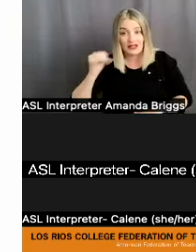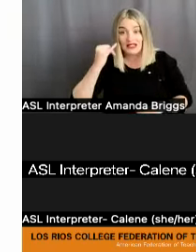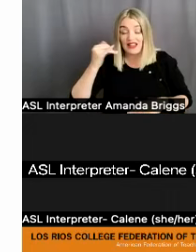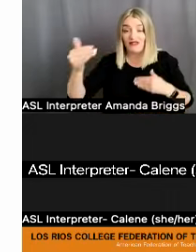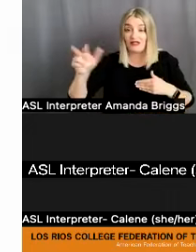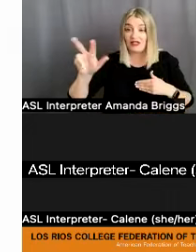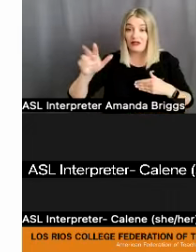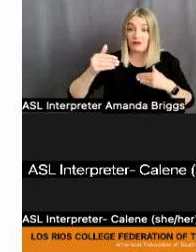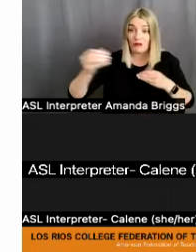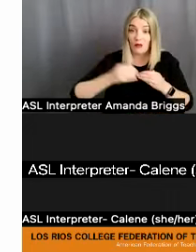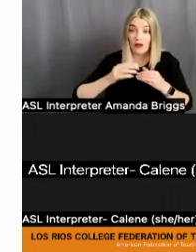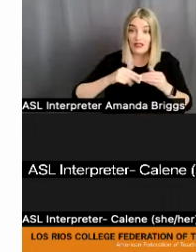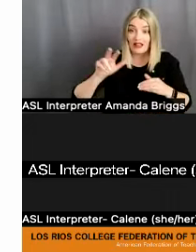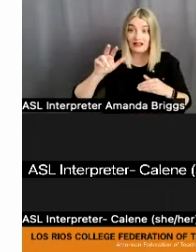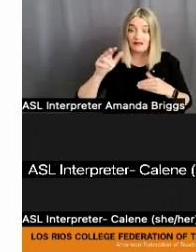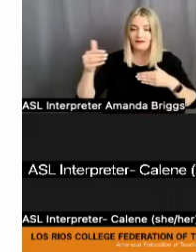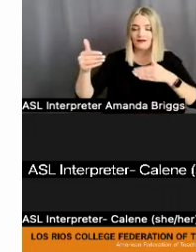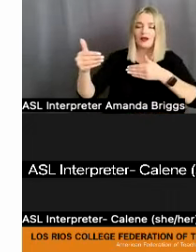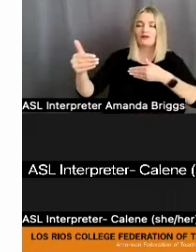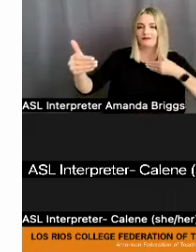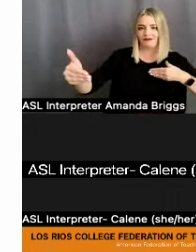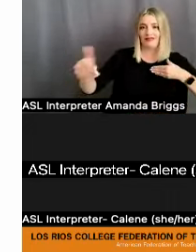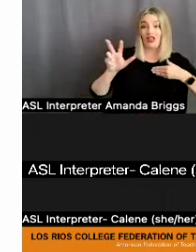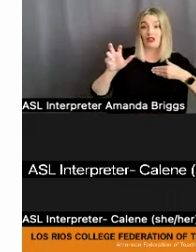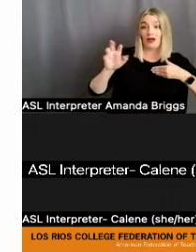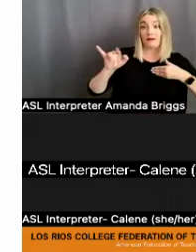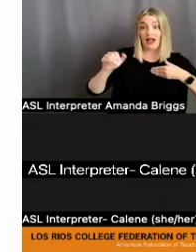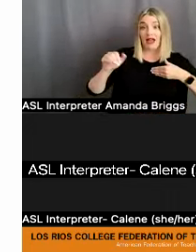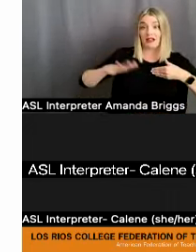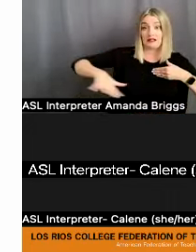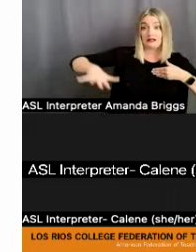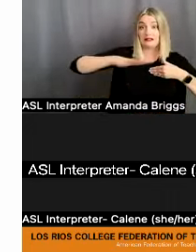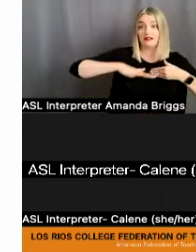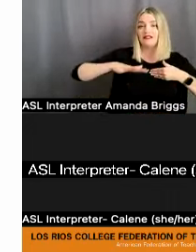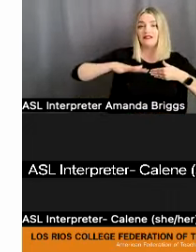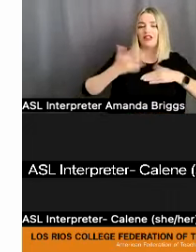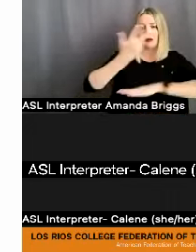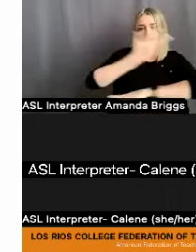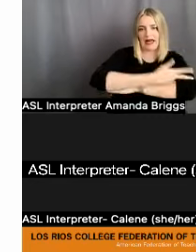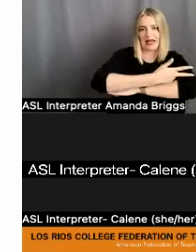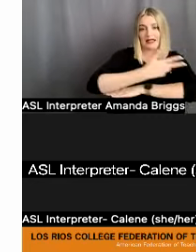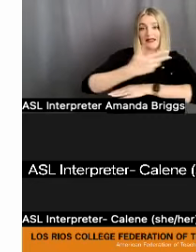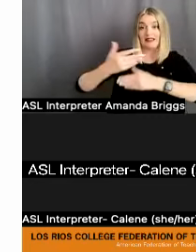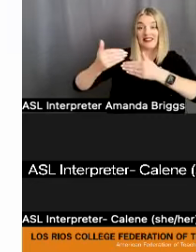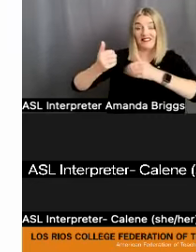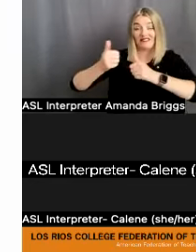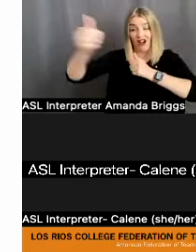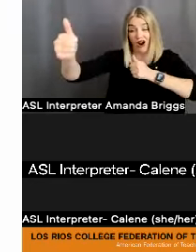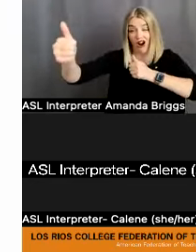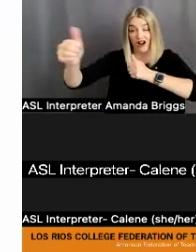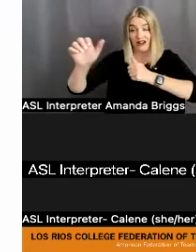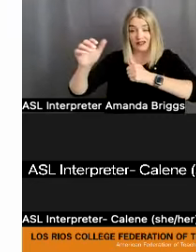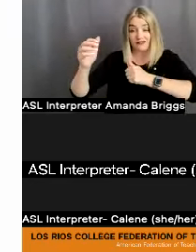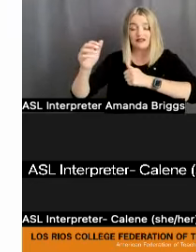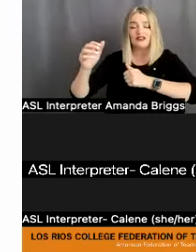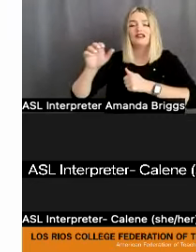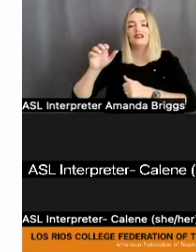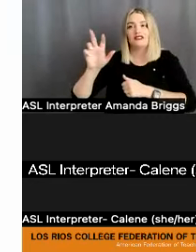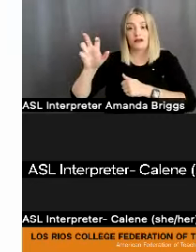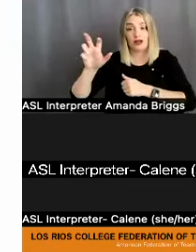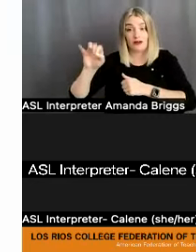it's 3 days. Outside of the 300 miles, it is 5 days. Originally, it used to be northern. They used